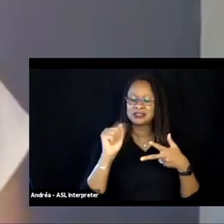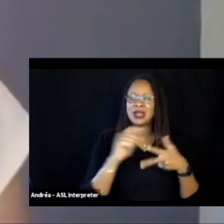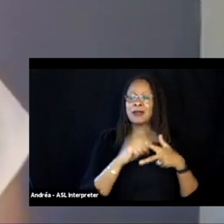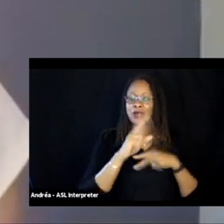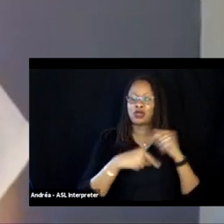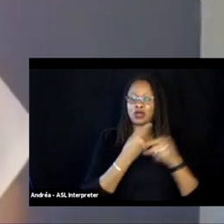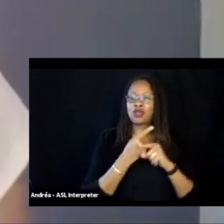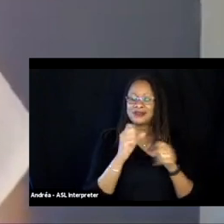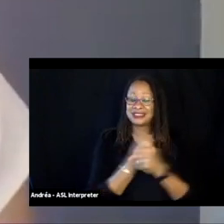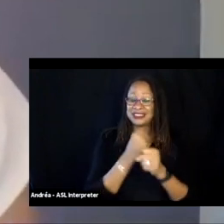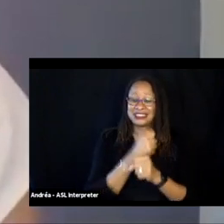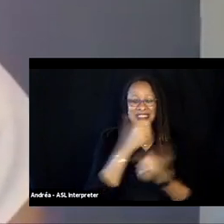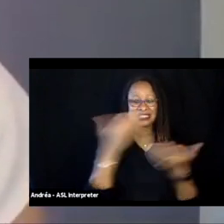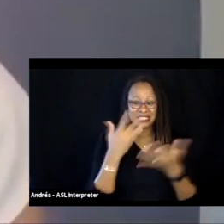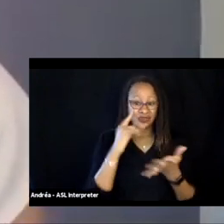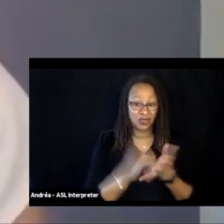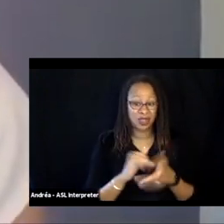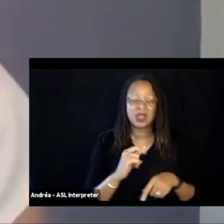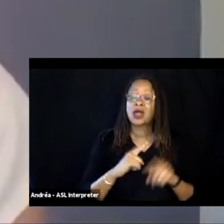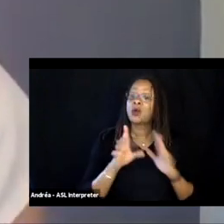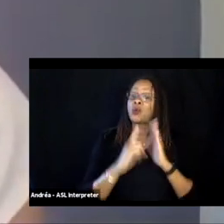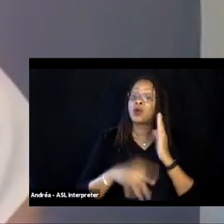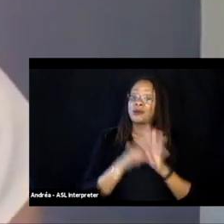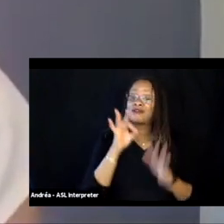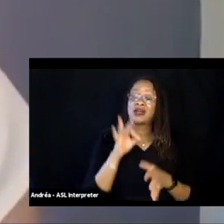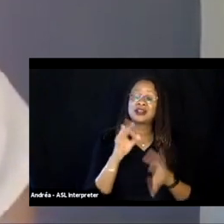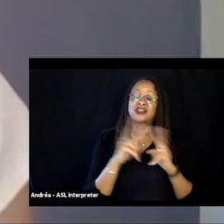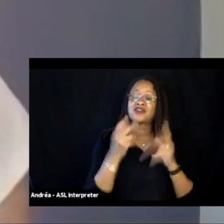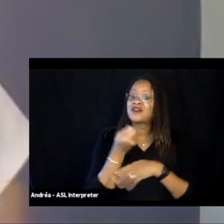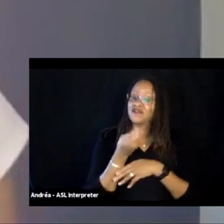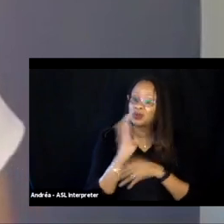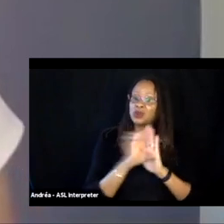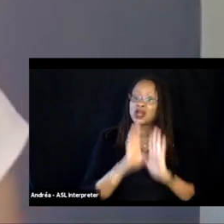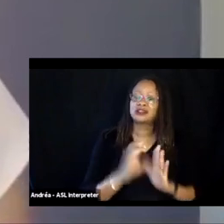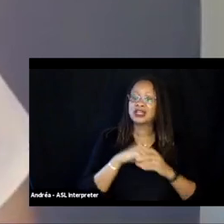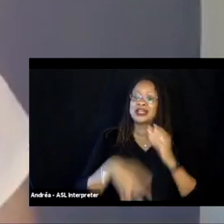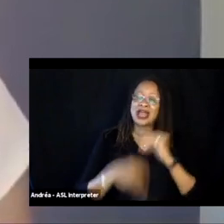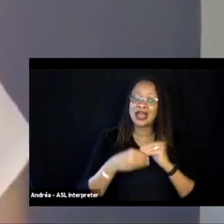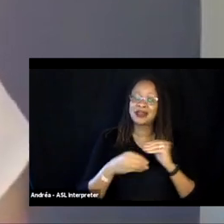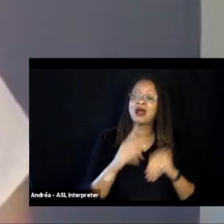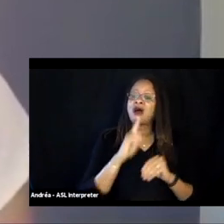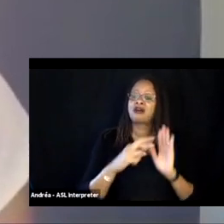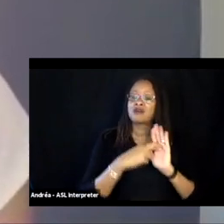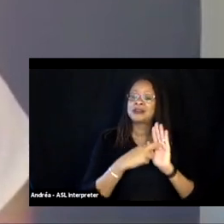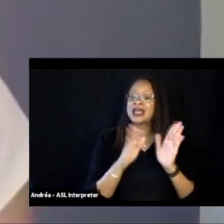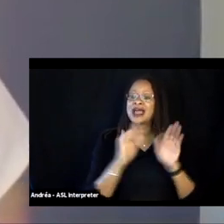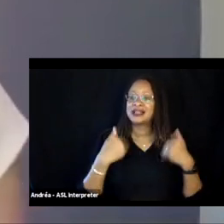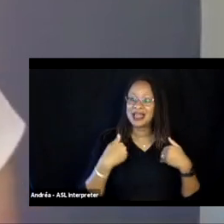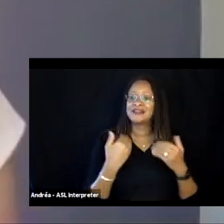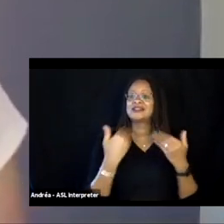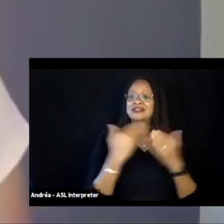does not exist for that. And what we find is that very, very few characters in ads are represented as having some form of